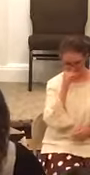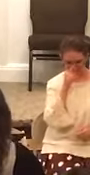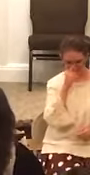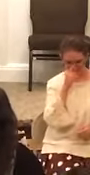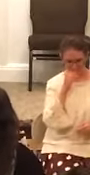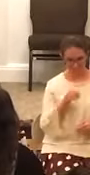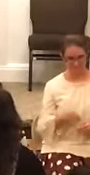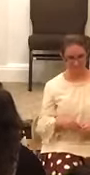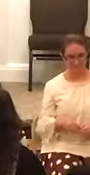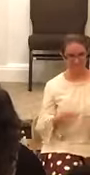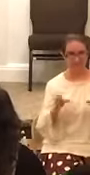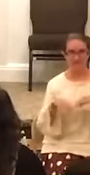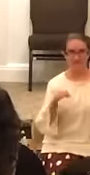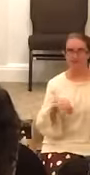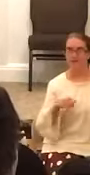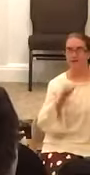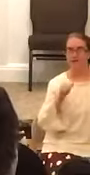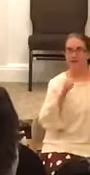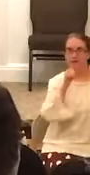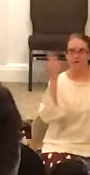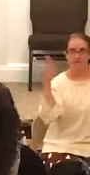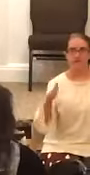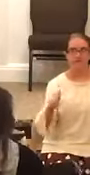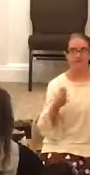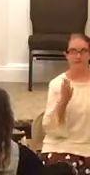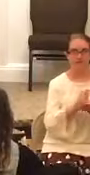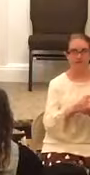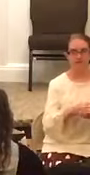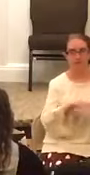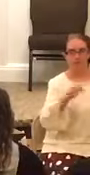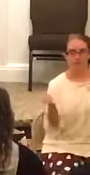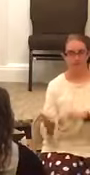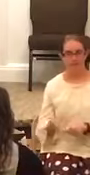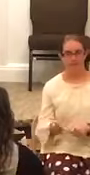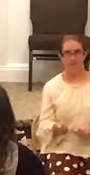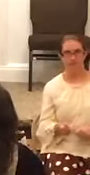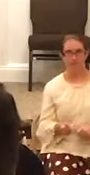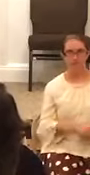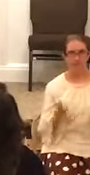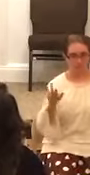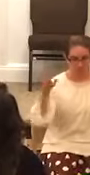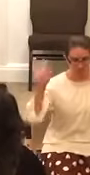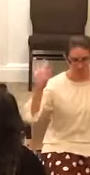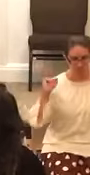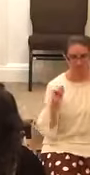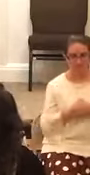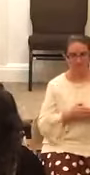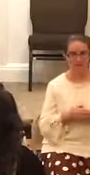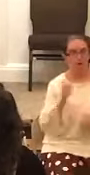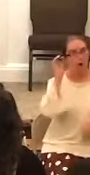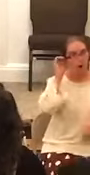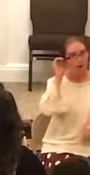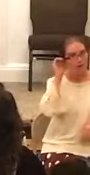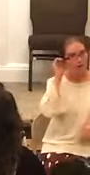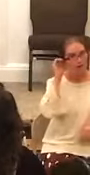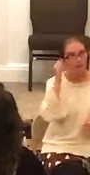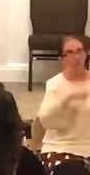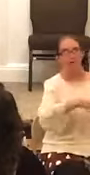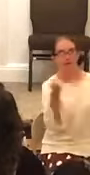I get to doing this, I can't stop. So. And instead of them unto what then were you baptized on judgment? Okay, we don't know that. When they heard this, look at this, they